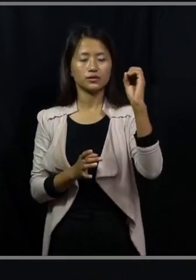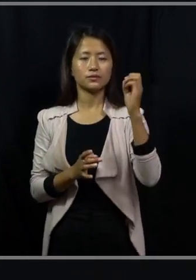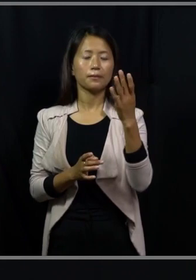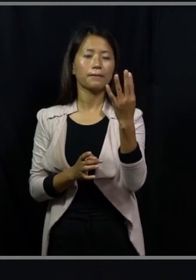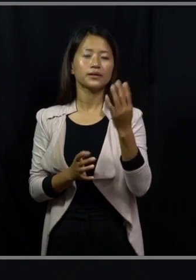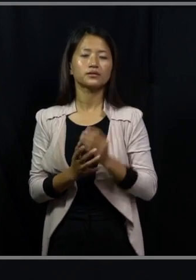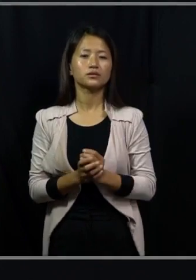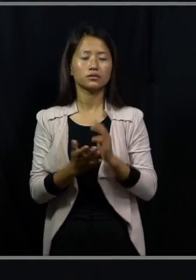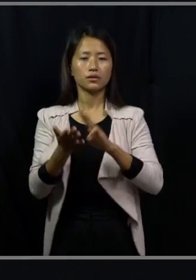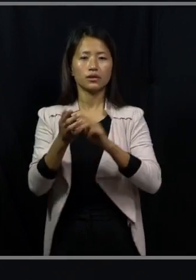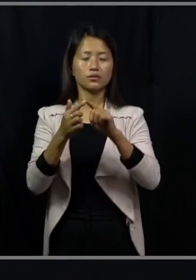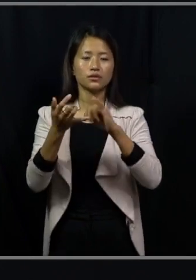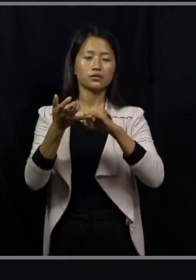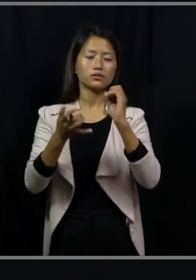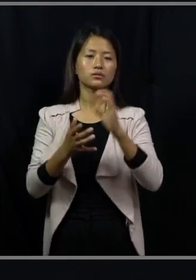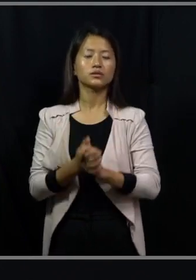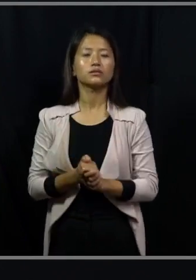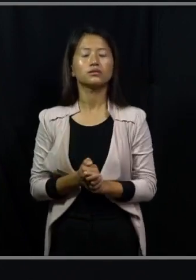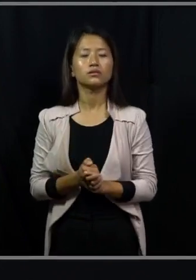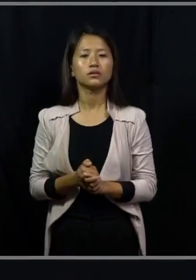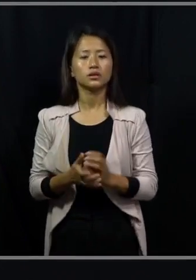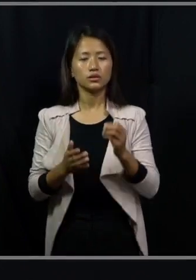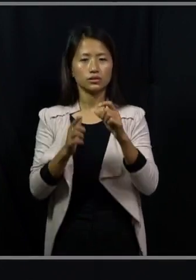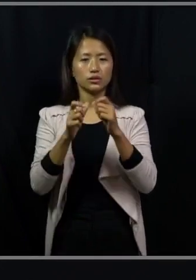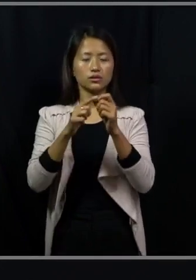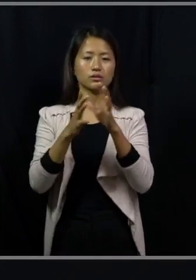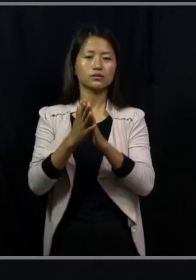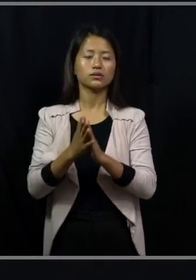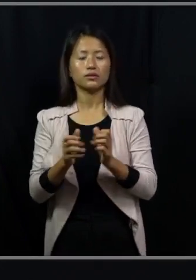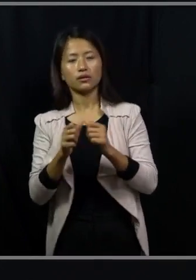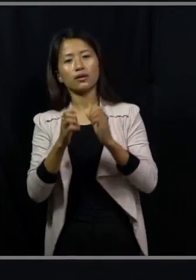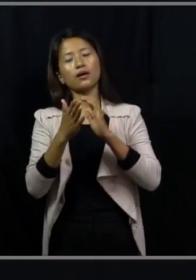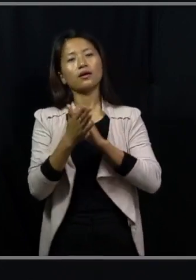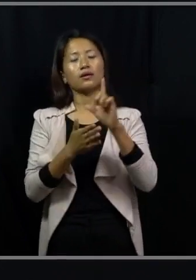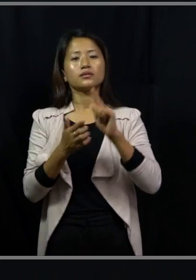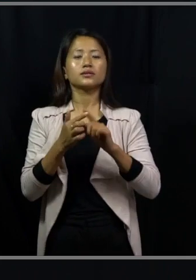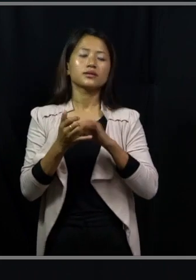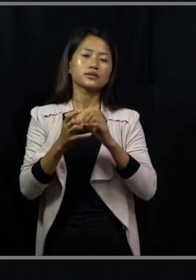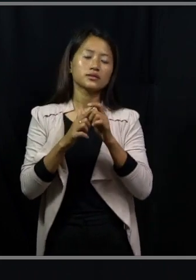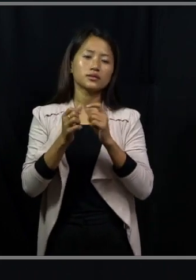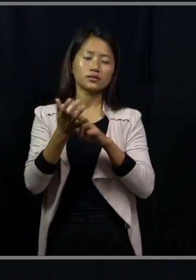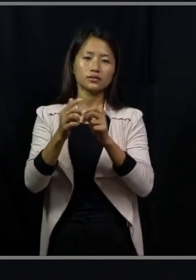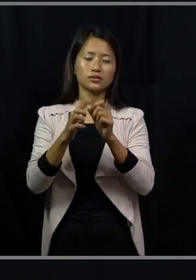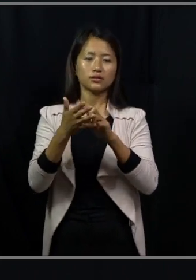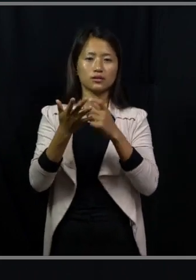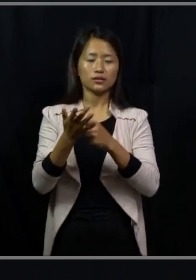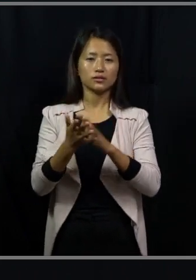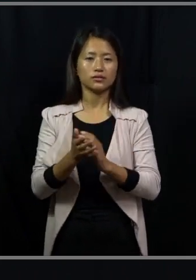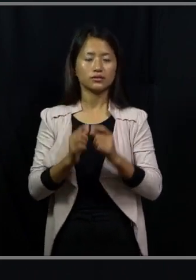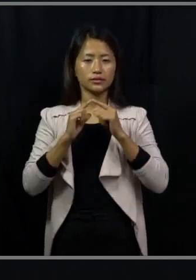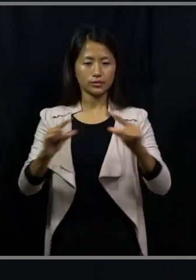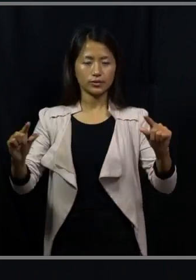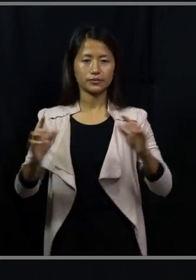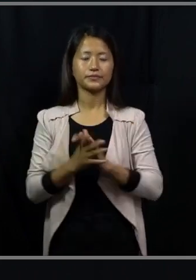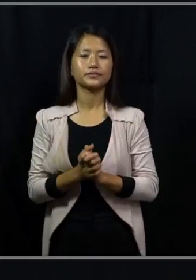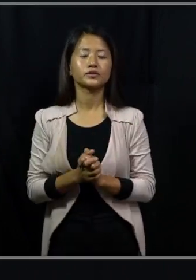the Mesopotamians. And this was adopted by the successor of Alexander the Great, and then passed it to the Roman Empire